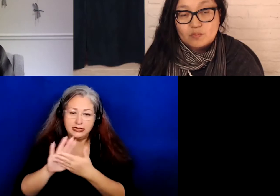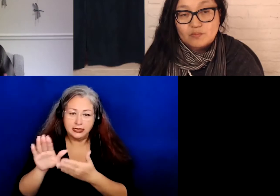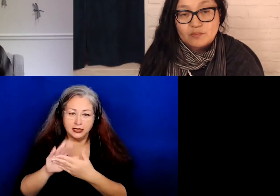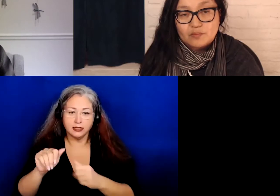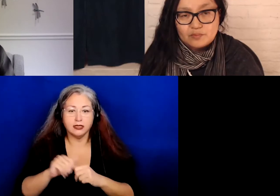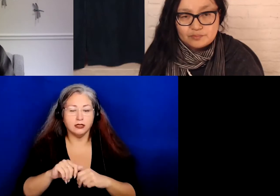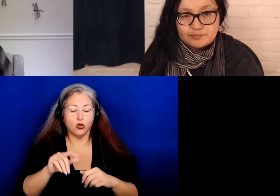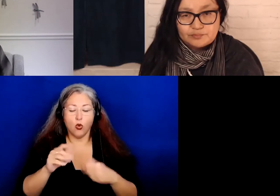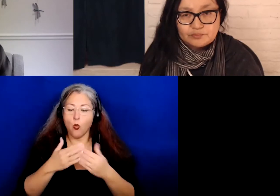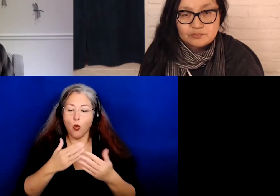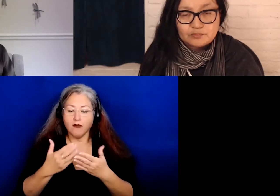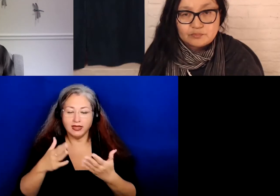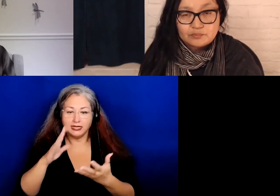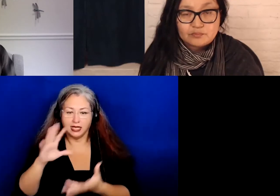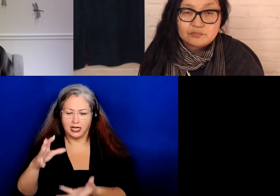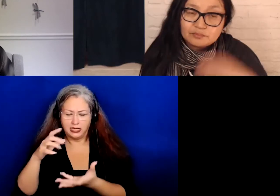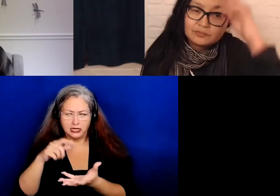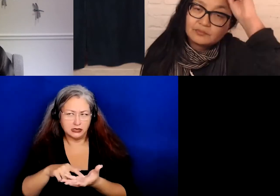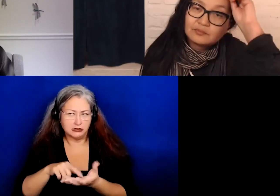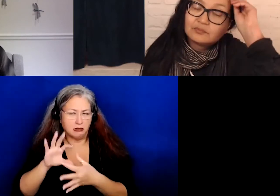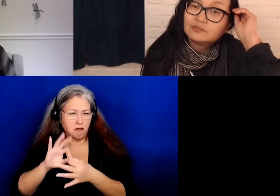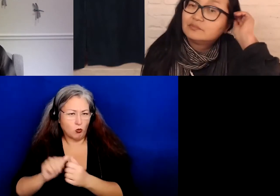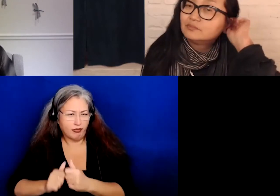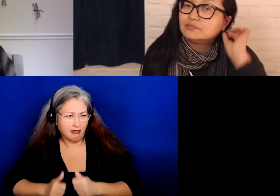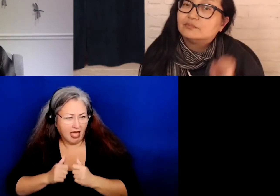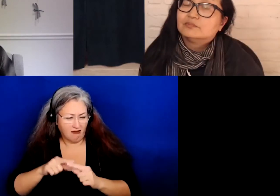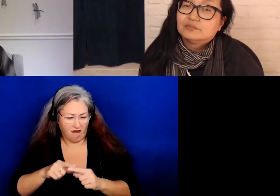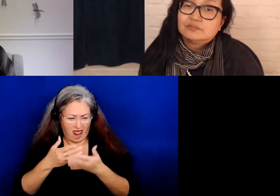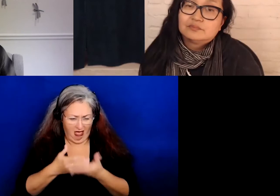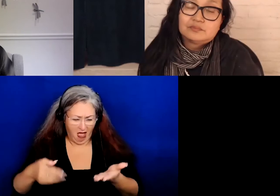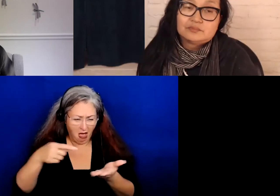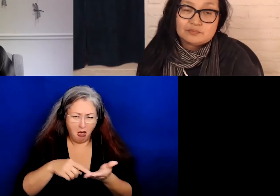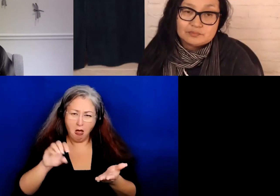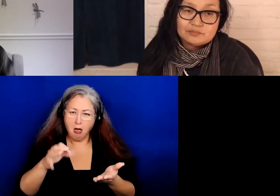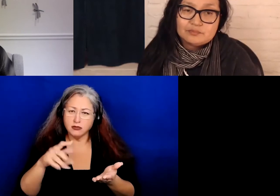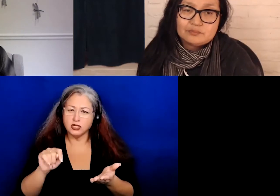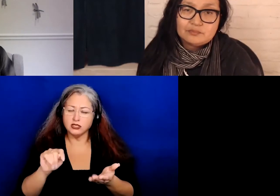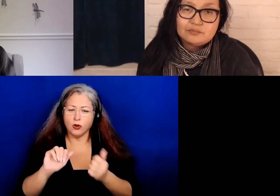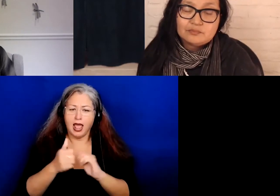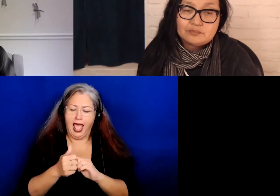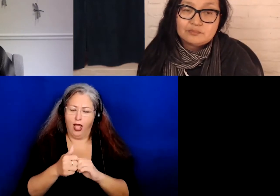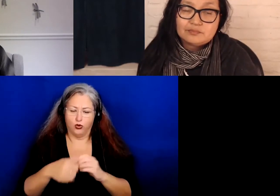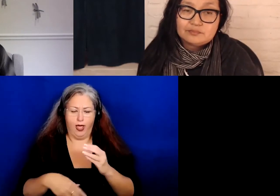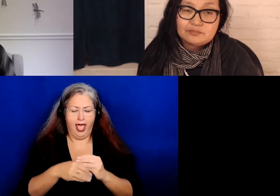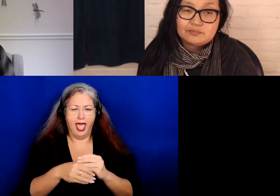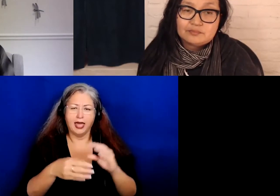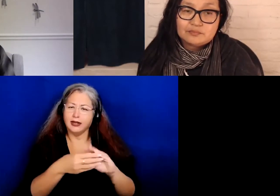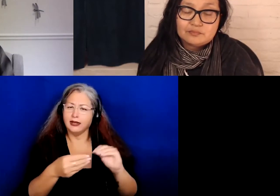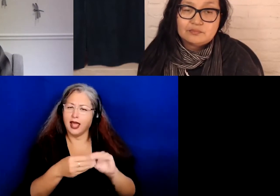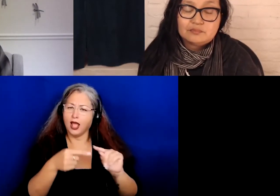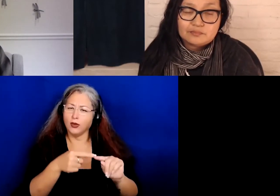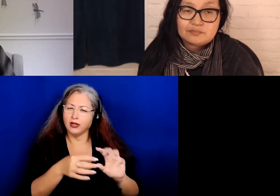all the objects, right? Like, does this account for the life? Is it these objects? How do you narrativize this? And